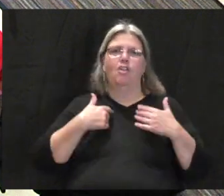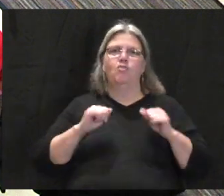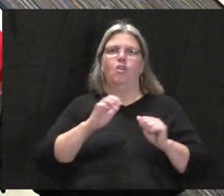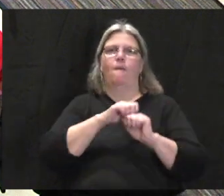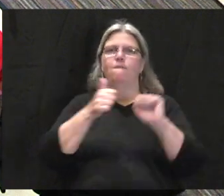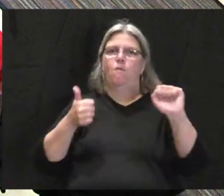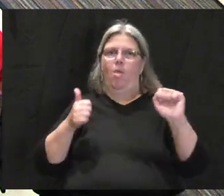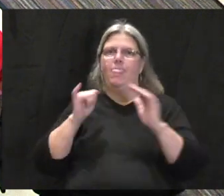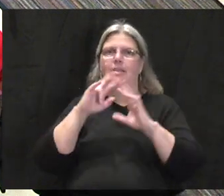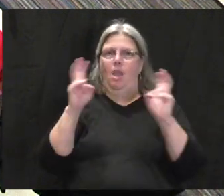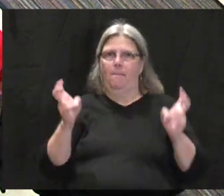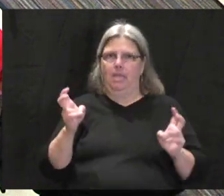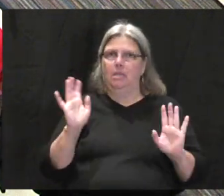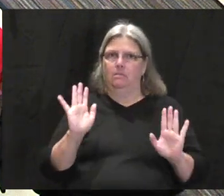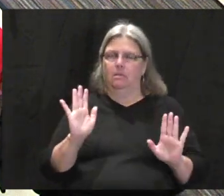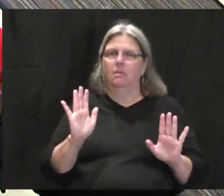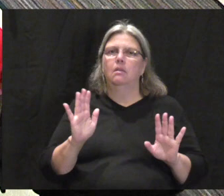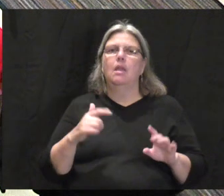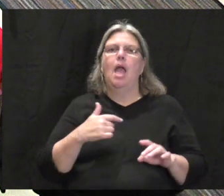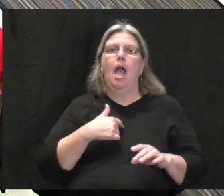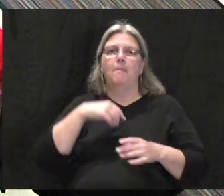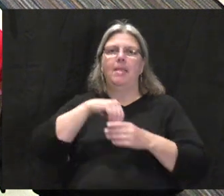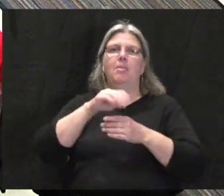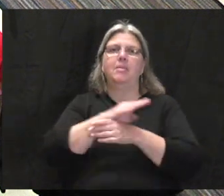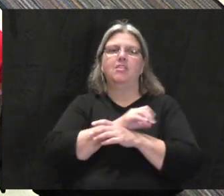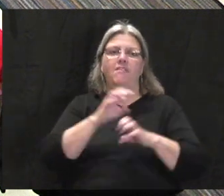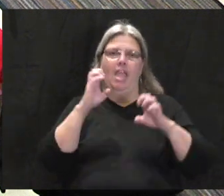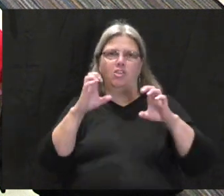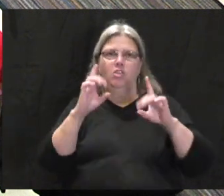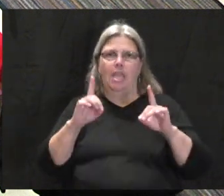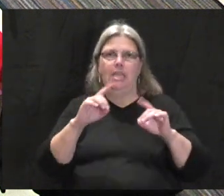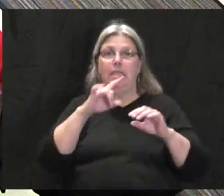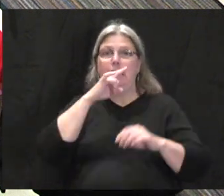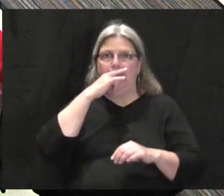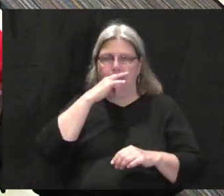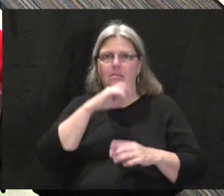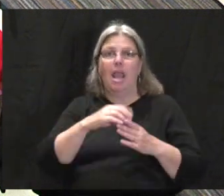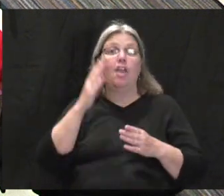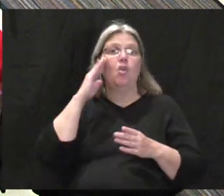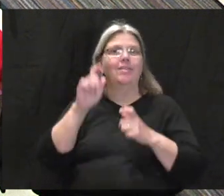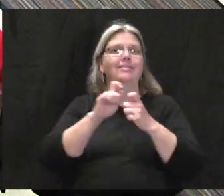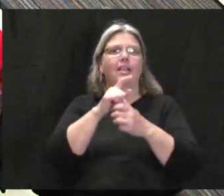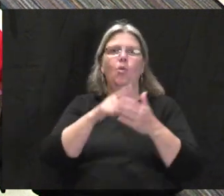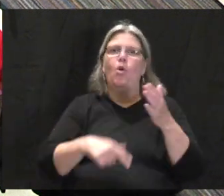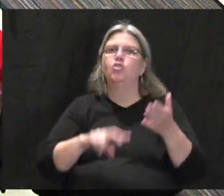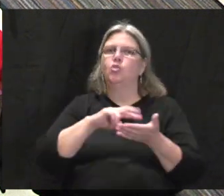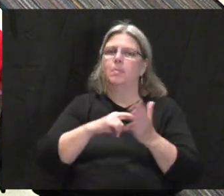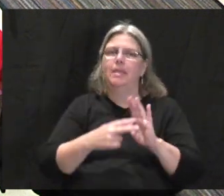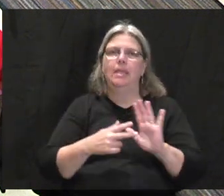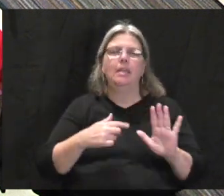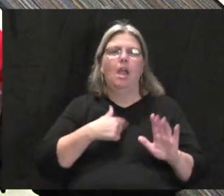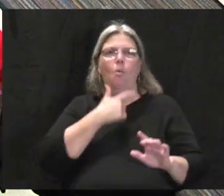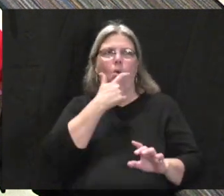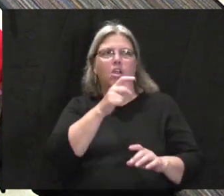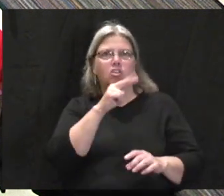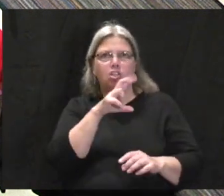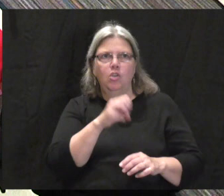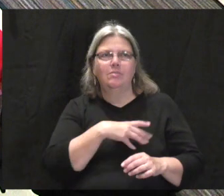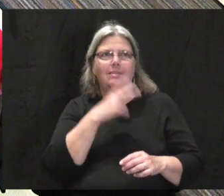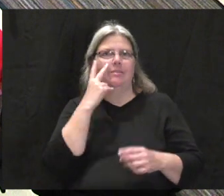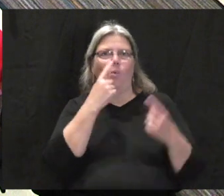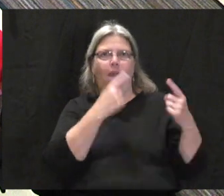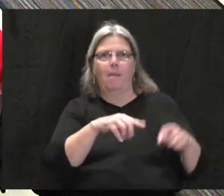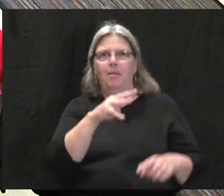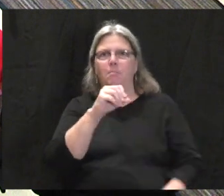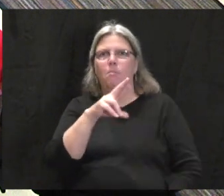in Morristown, and I know people. Then those children the next day had to come to school, or didn't come to